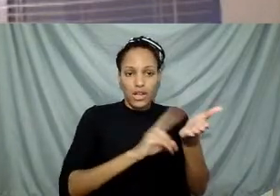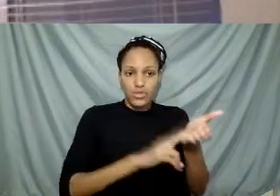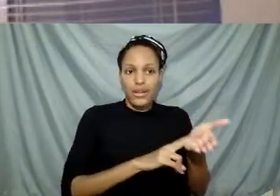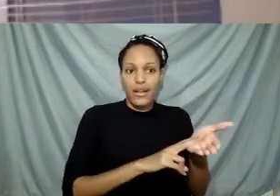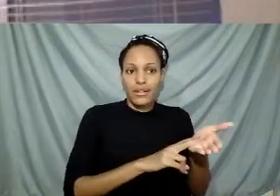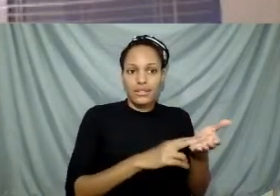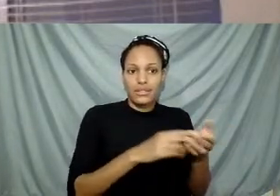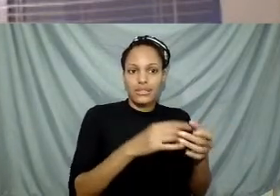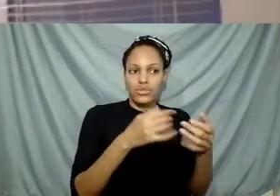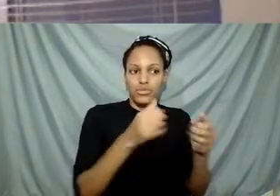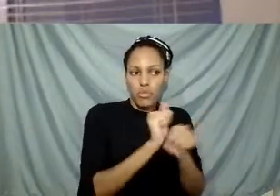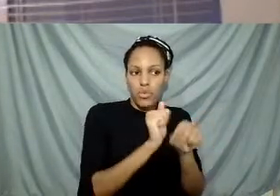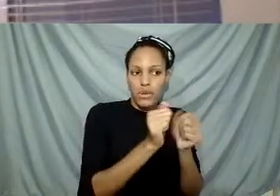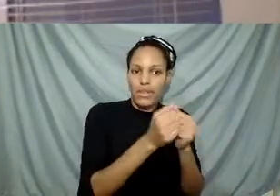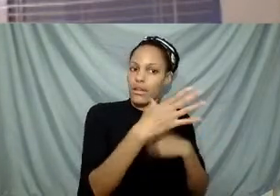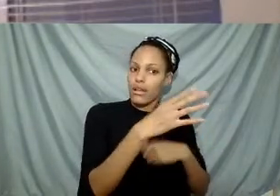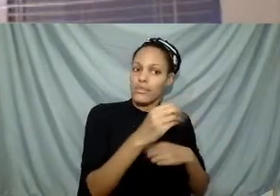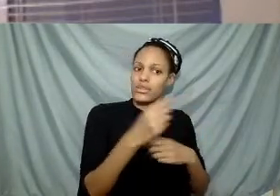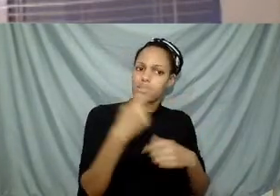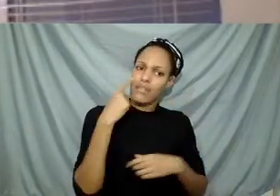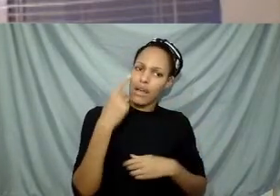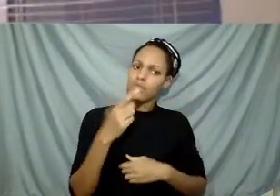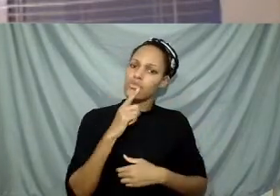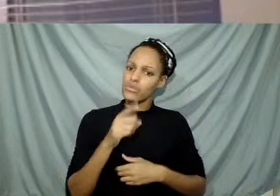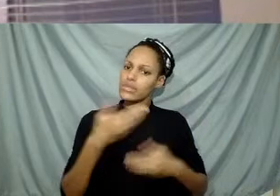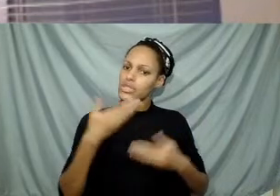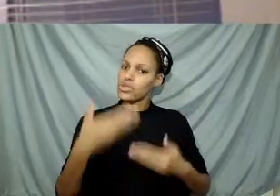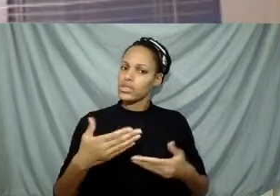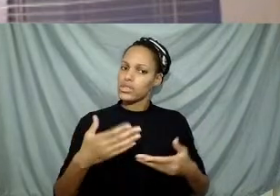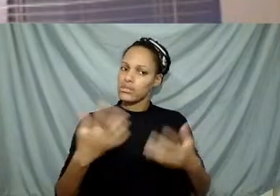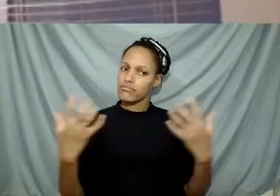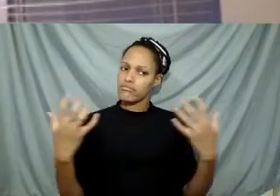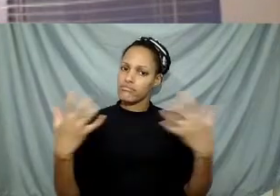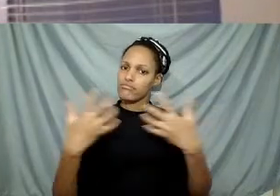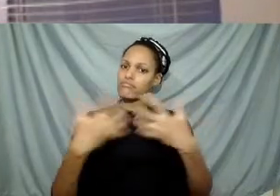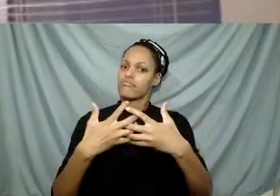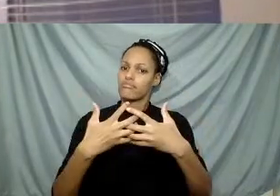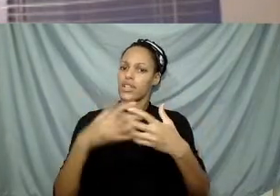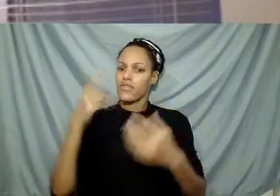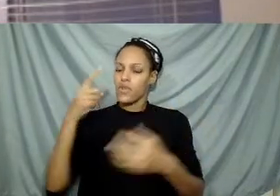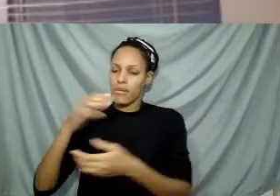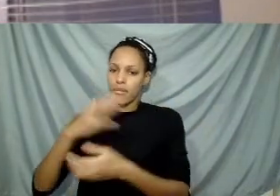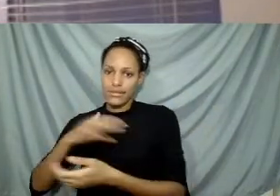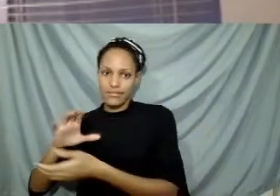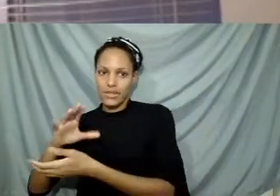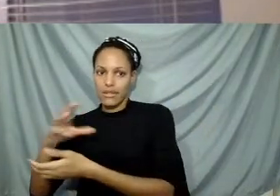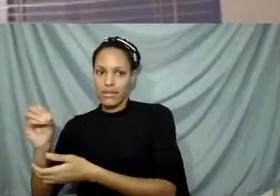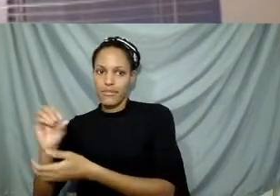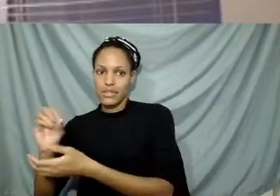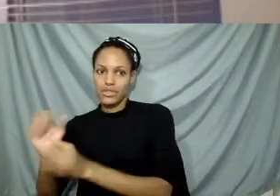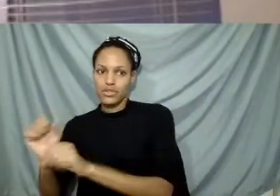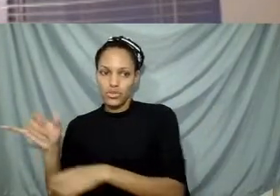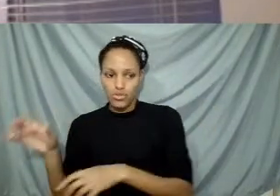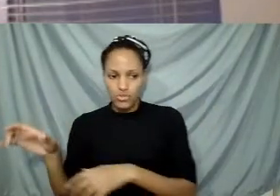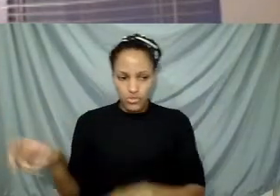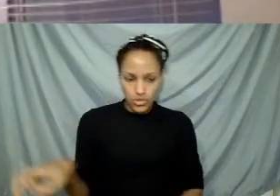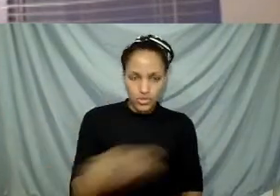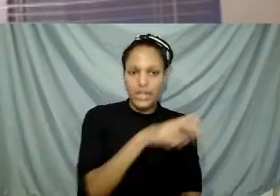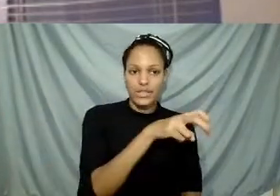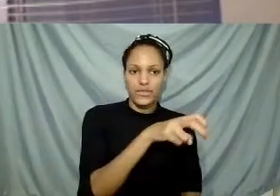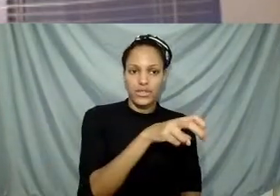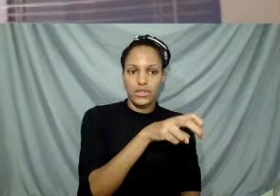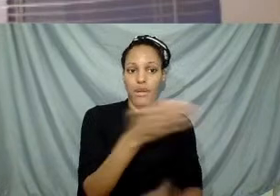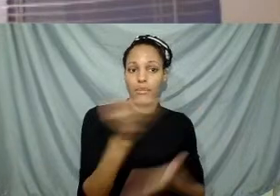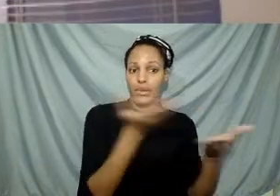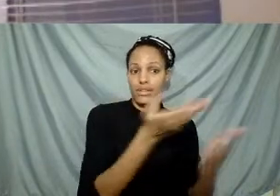on. So they felt it was a good fit for the company to transfer what I was doing artistically, to bring that to Chicago.